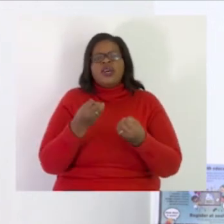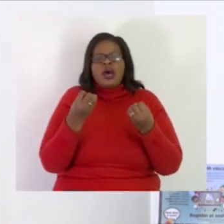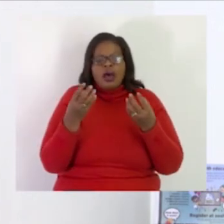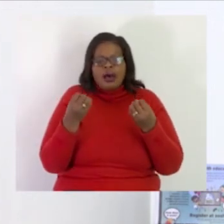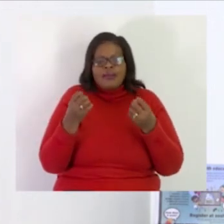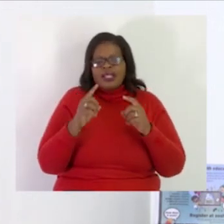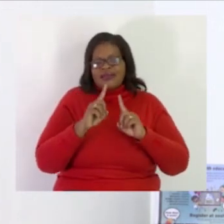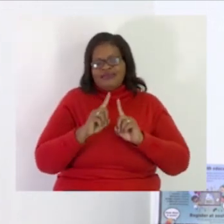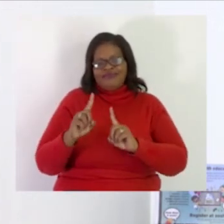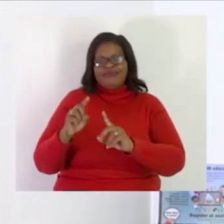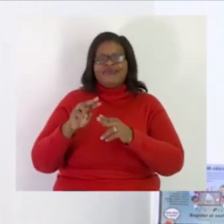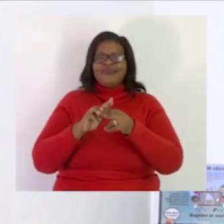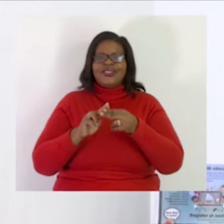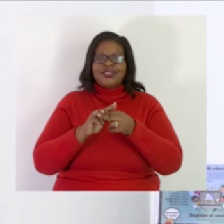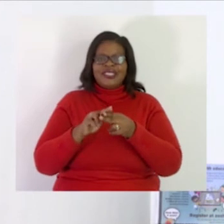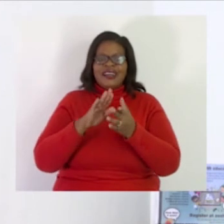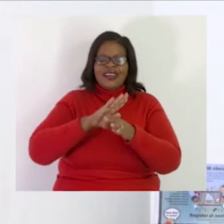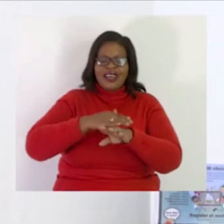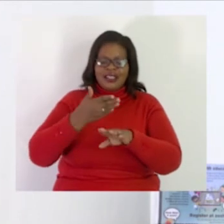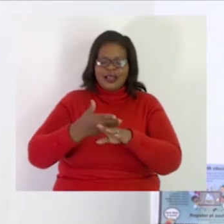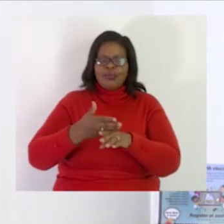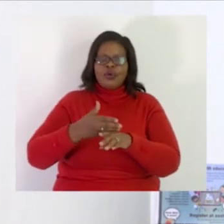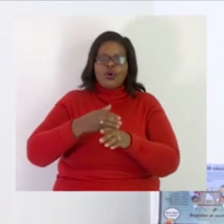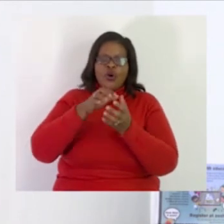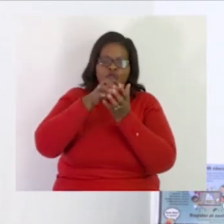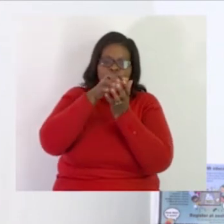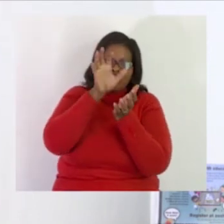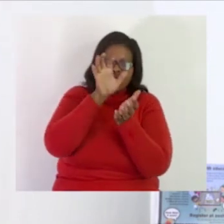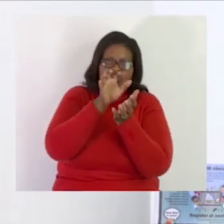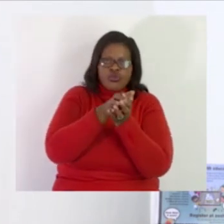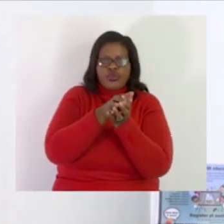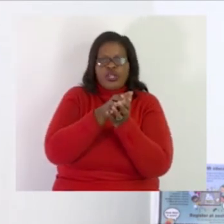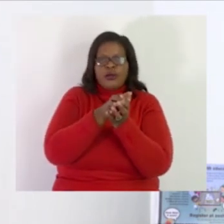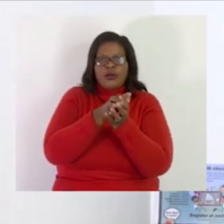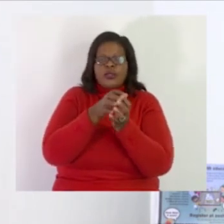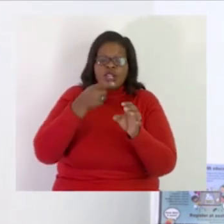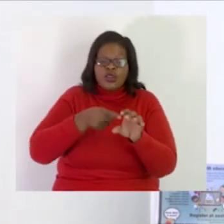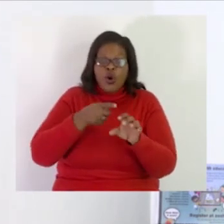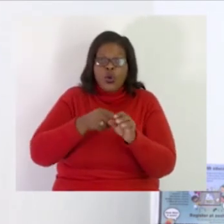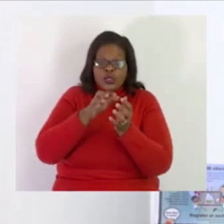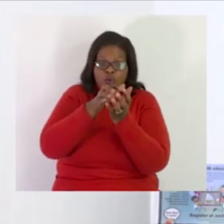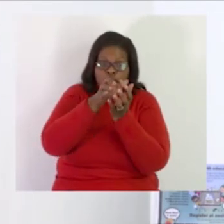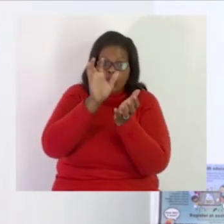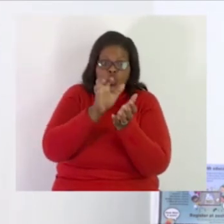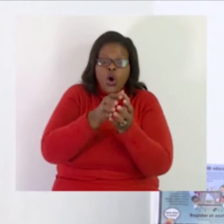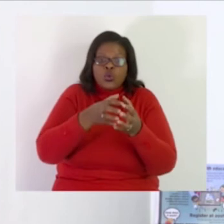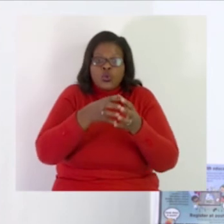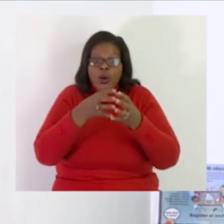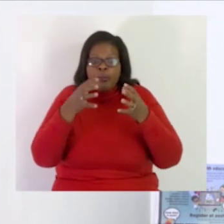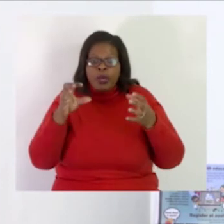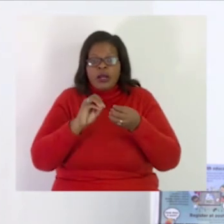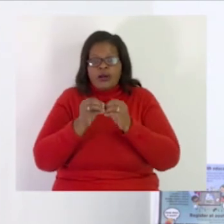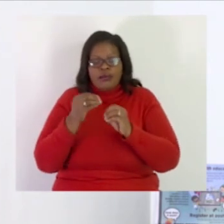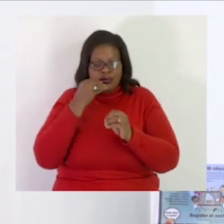example of a crocodile, and it have to open to a number which is bigger. Let's say